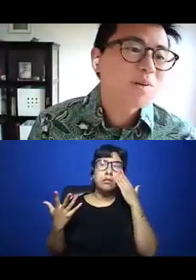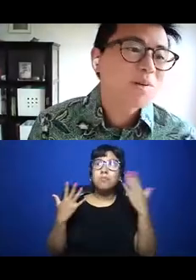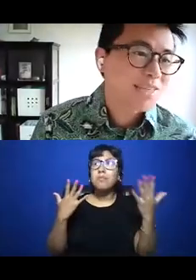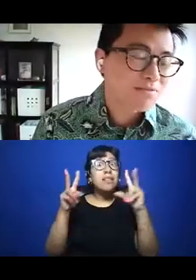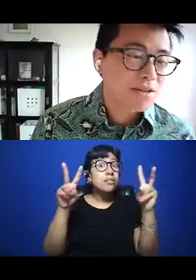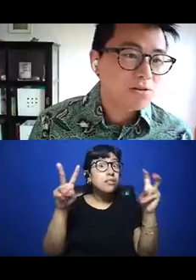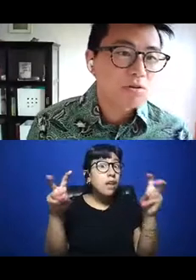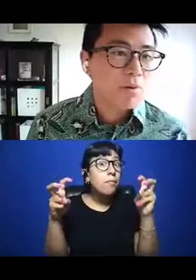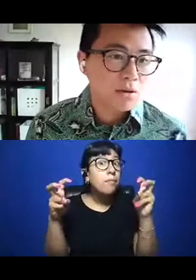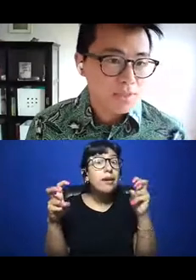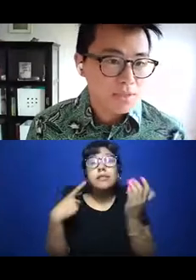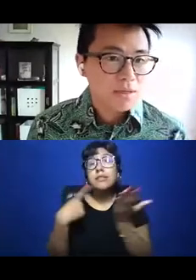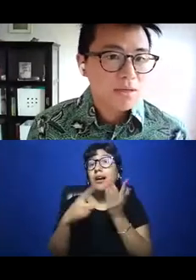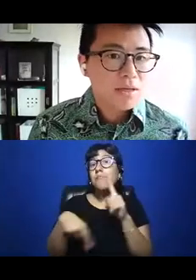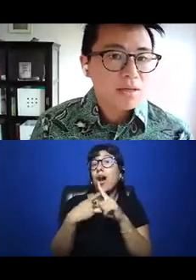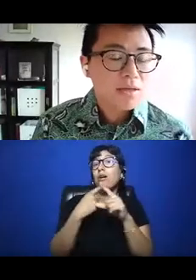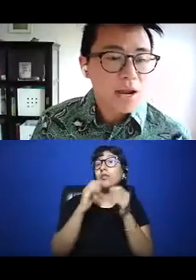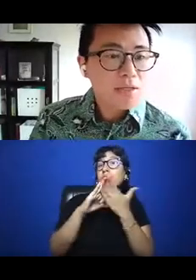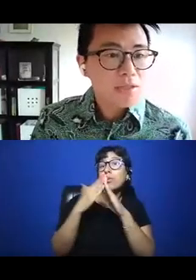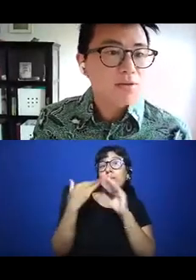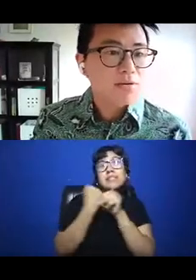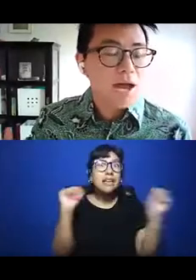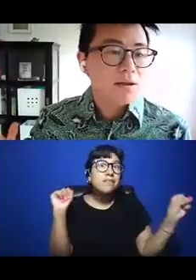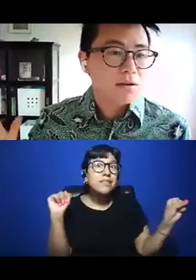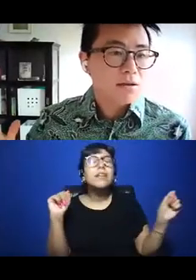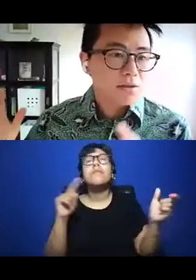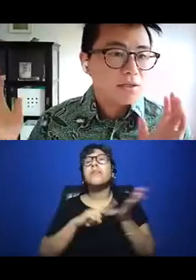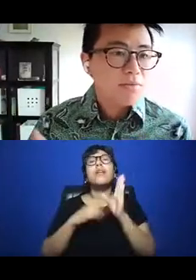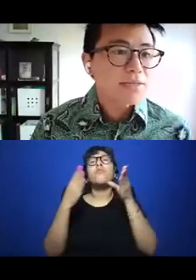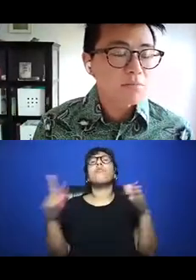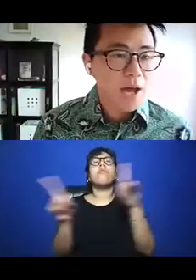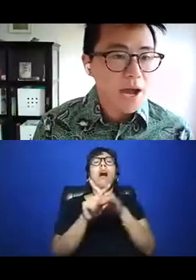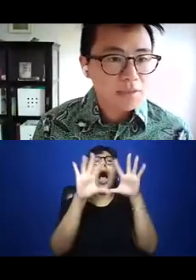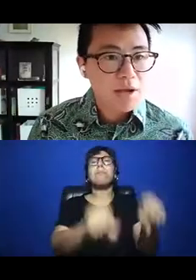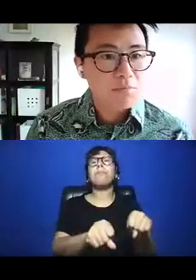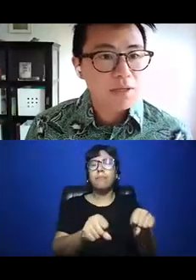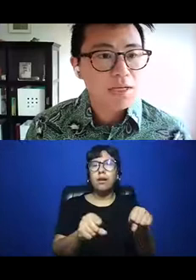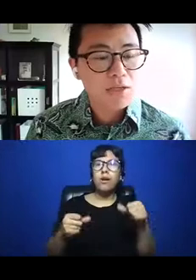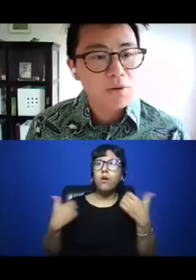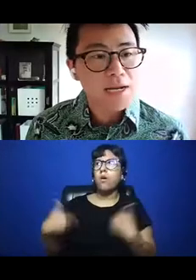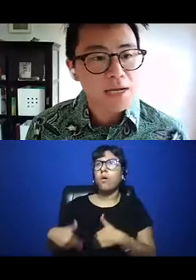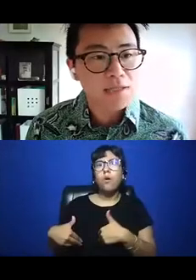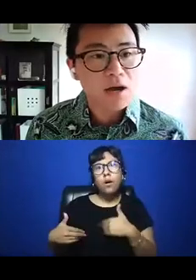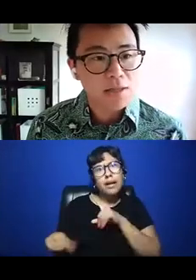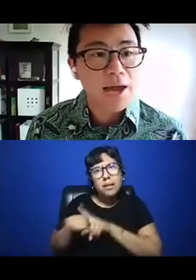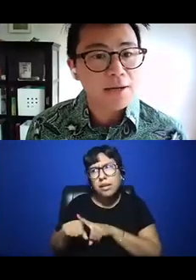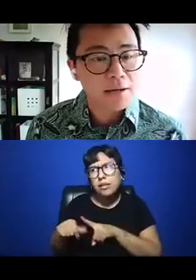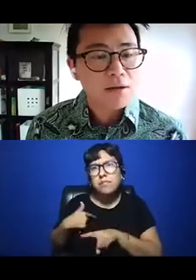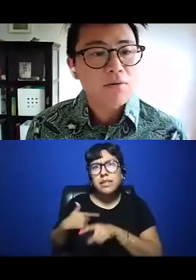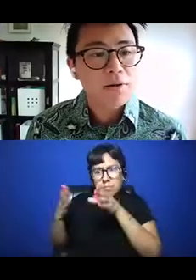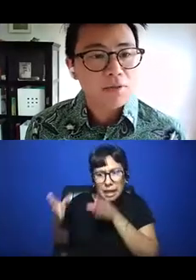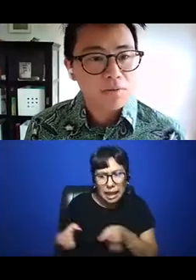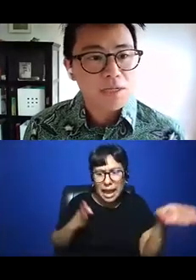of community safety are Zoom bombed, then I'm concerned that there's a direct impact to my ability to organize